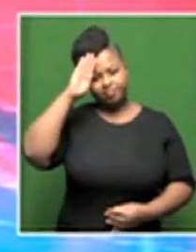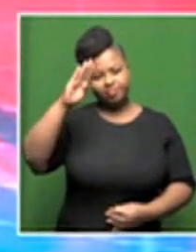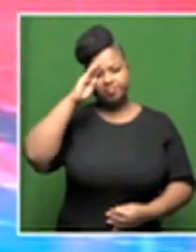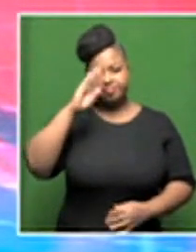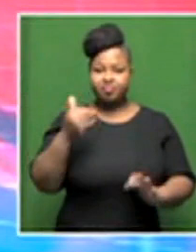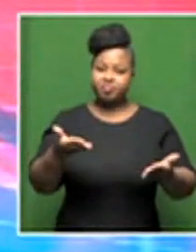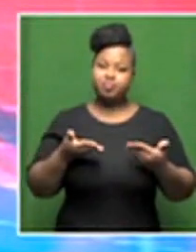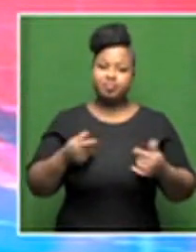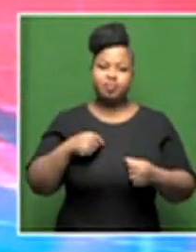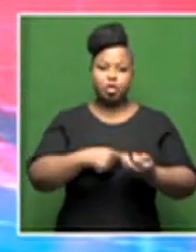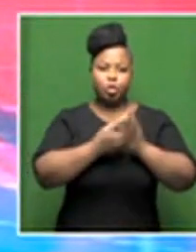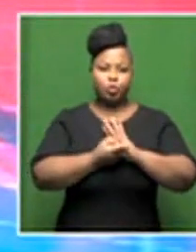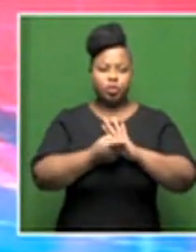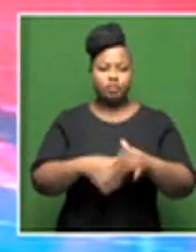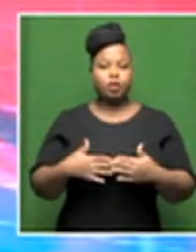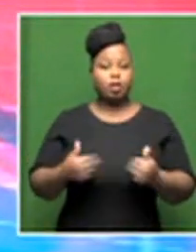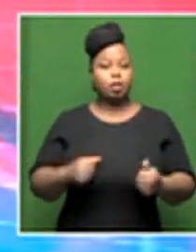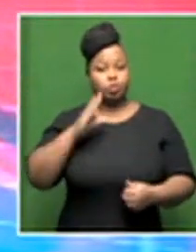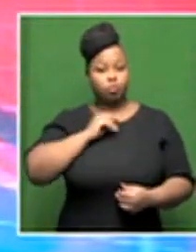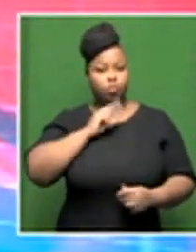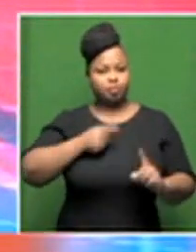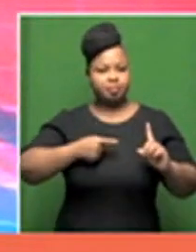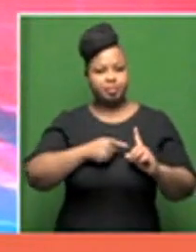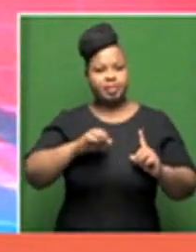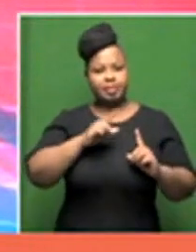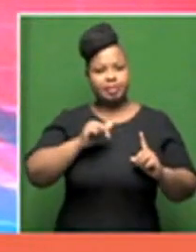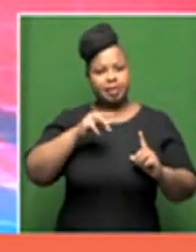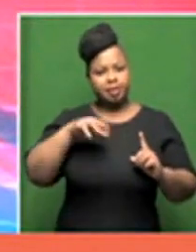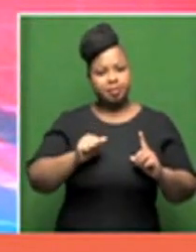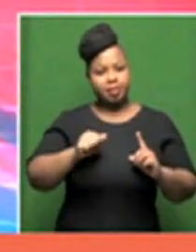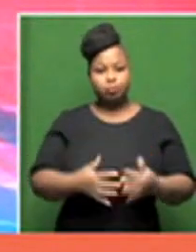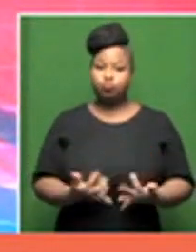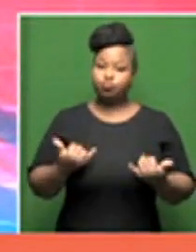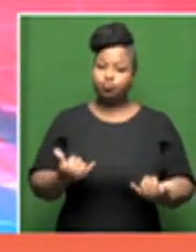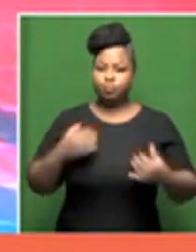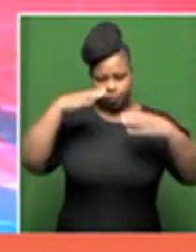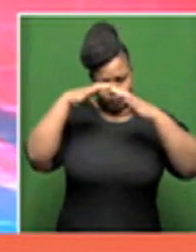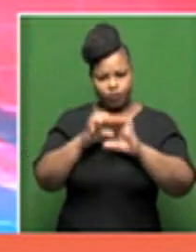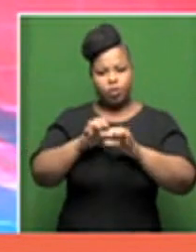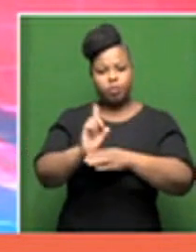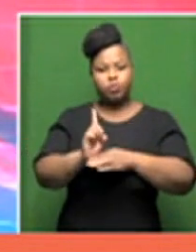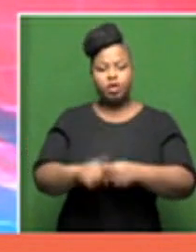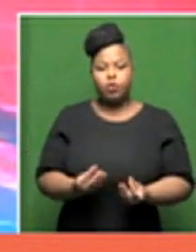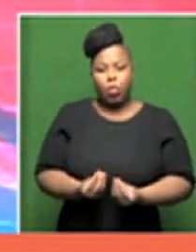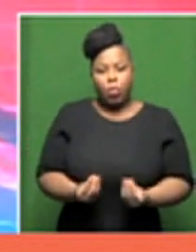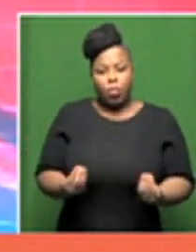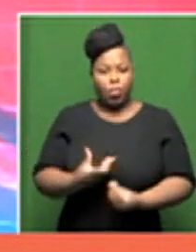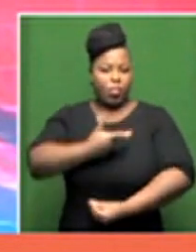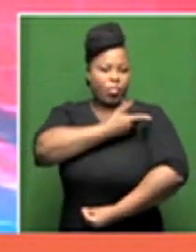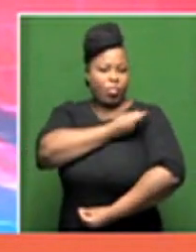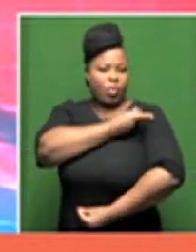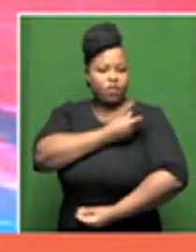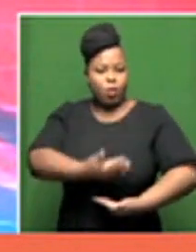Hello and welcome to this week's edition of Health Talk. I'm Zama Buthelezi, and today we focus on childhood